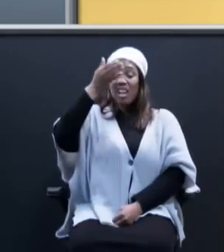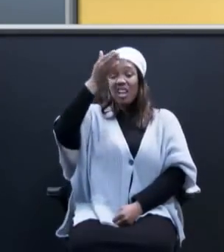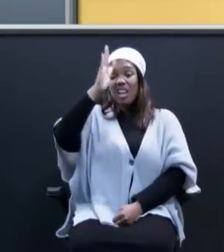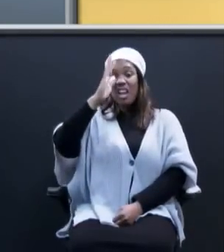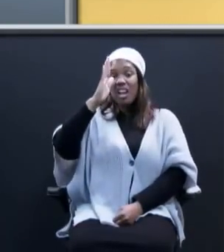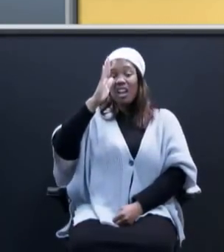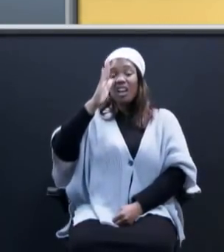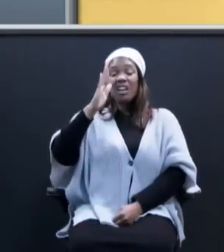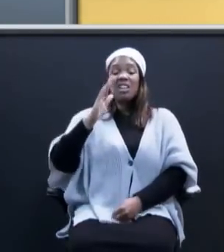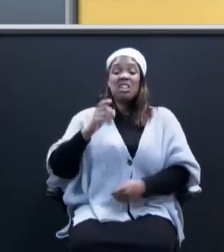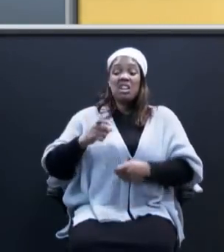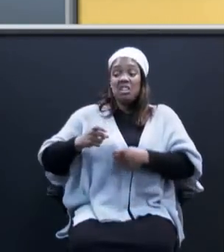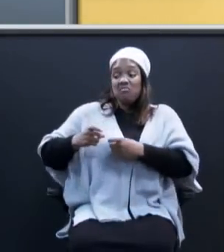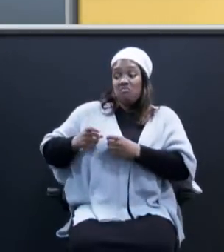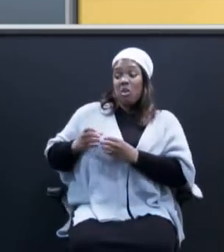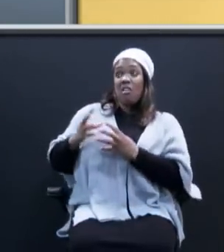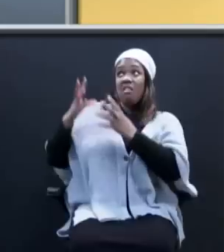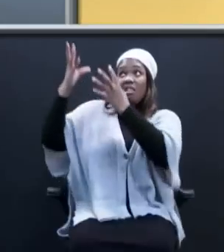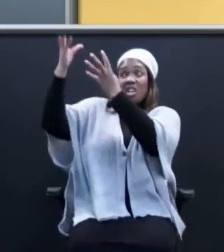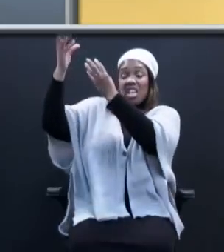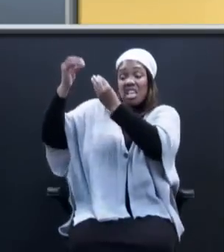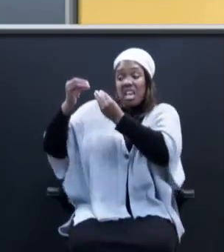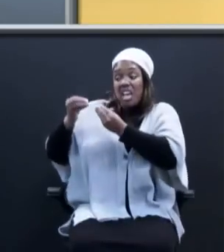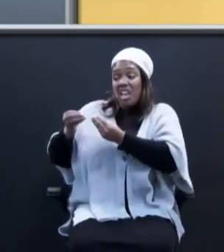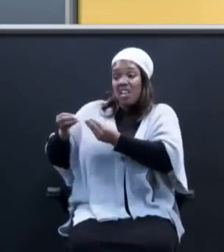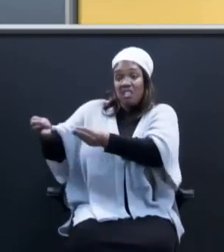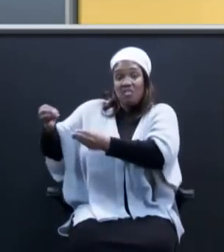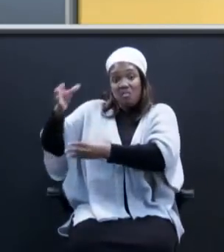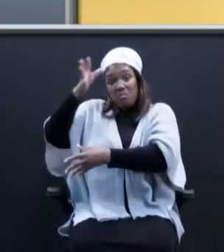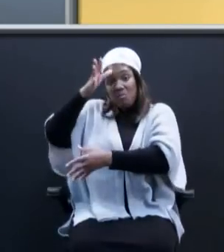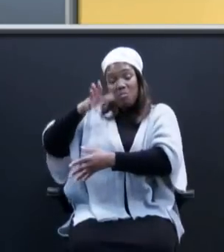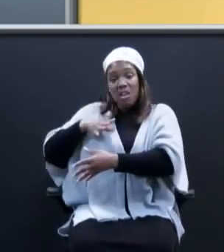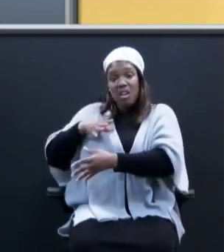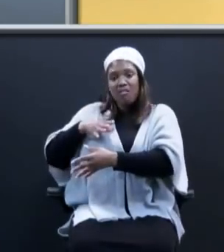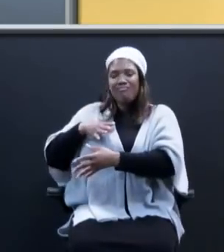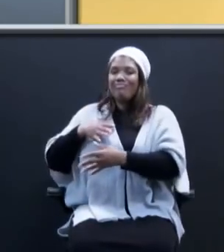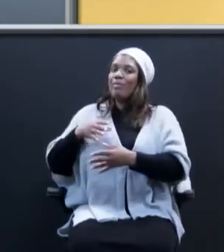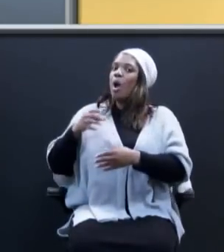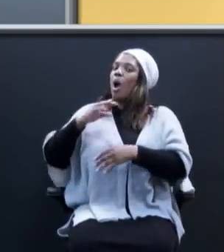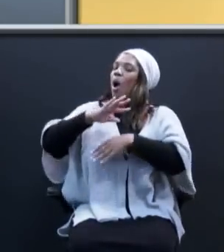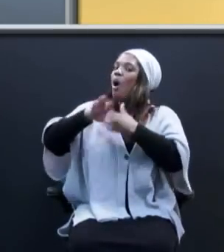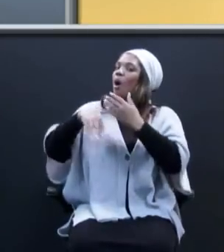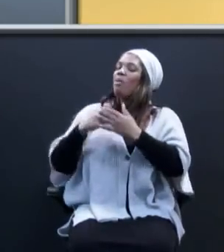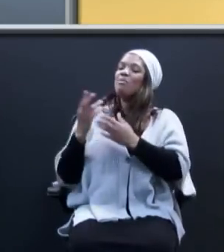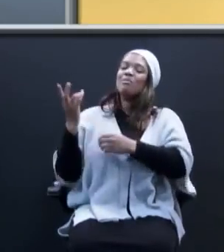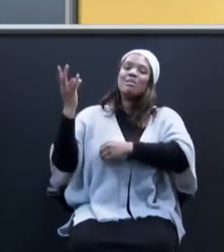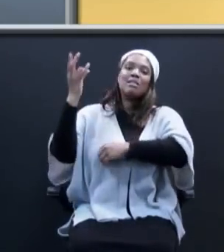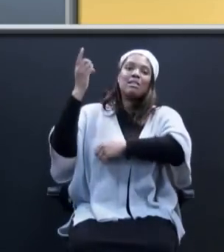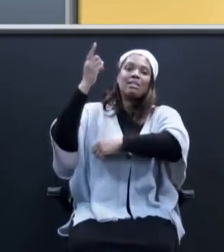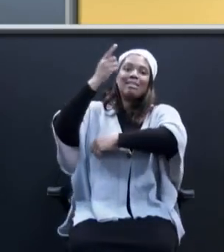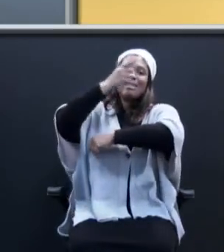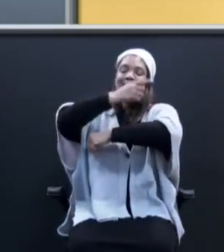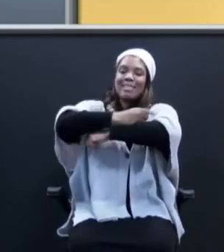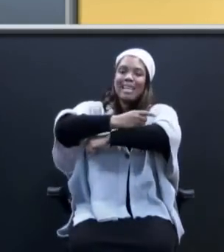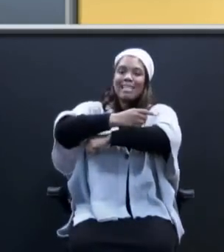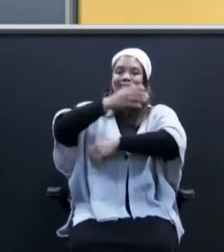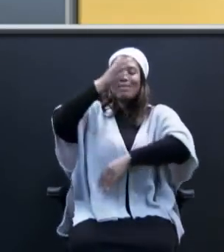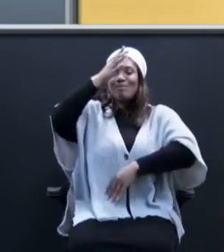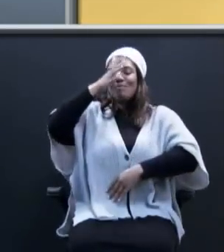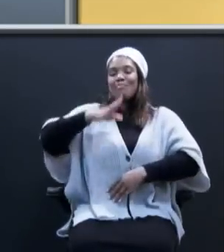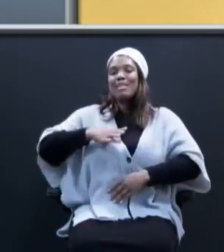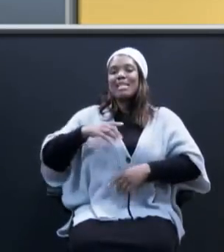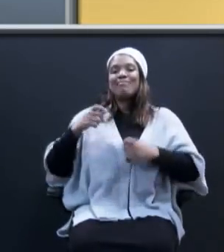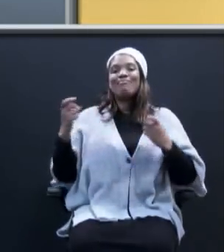sinned. So if somebody sinned all 7 days, then he had to have then that blood had to be